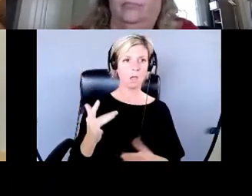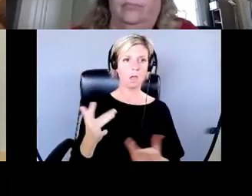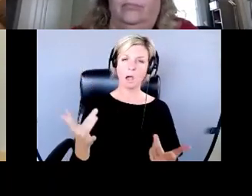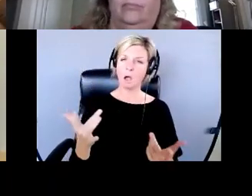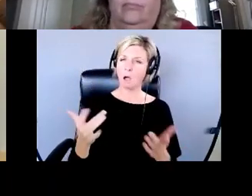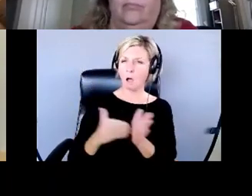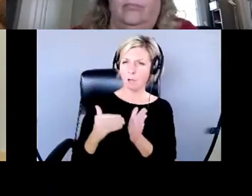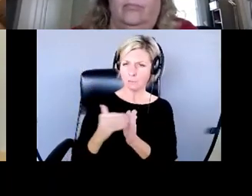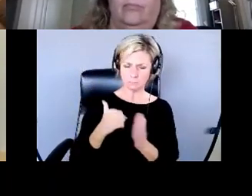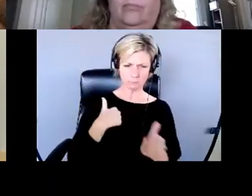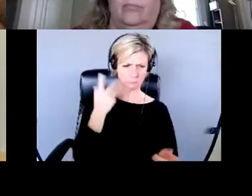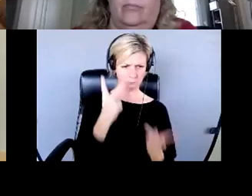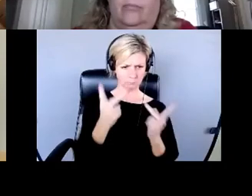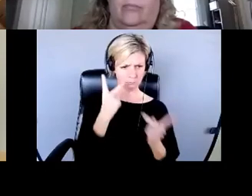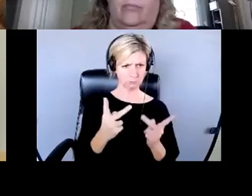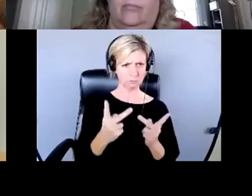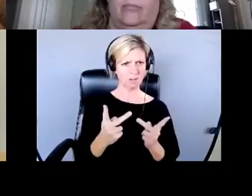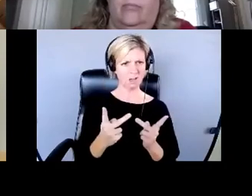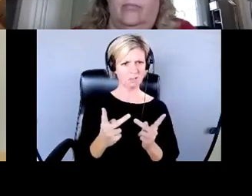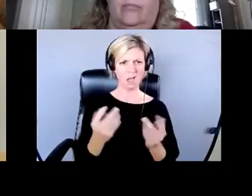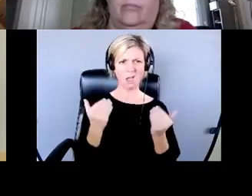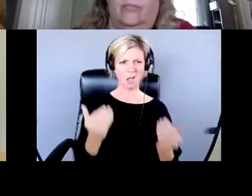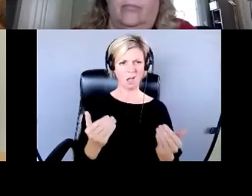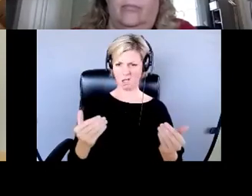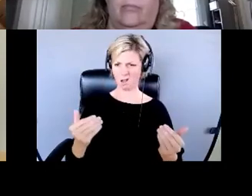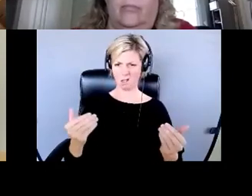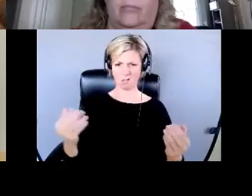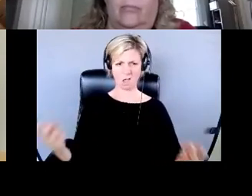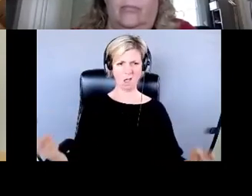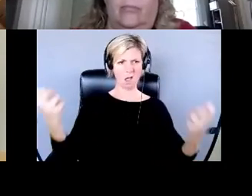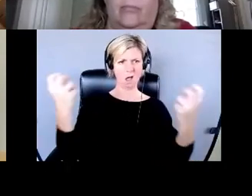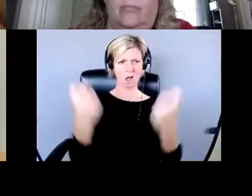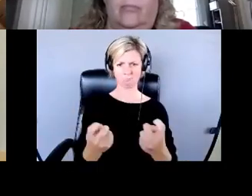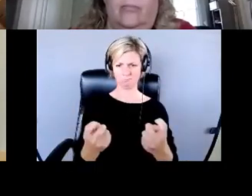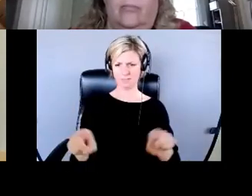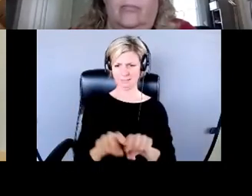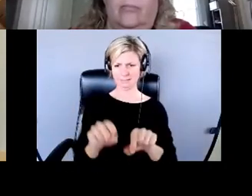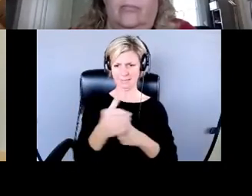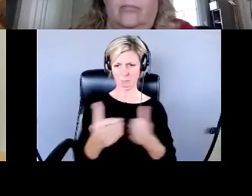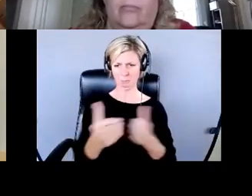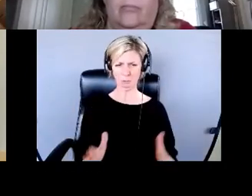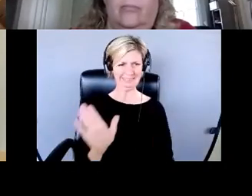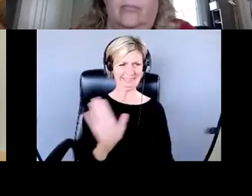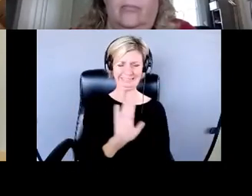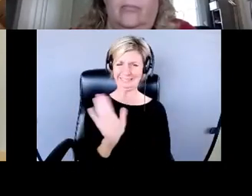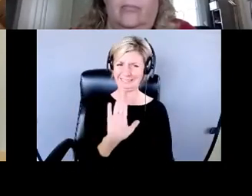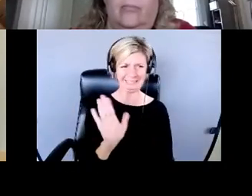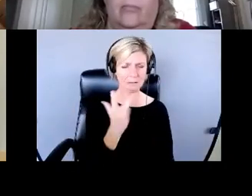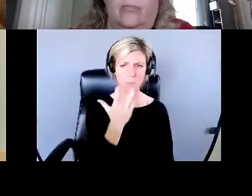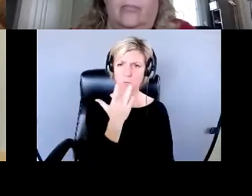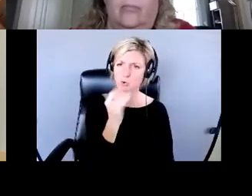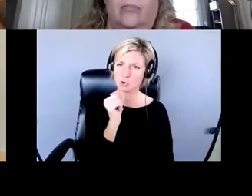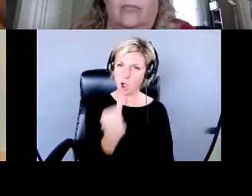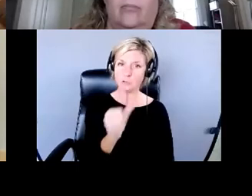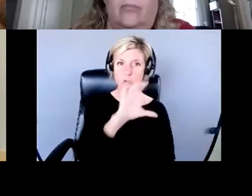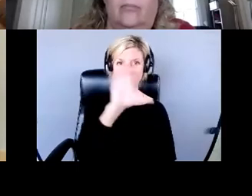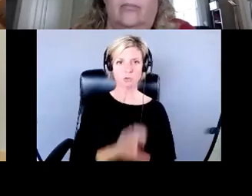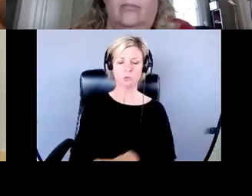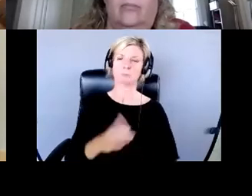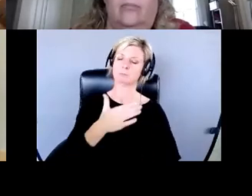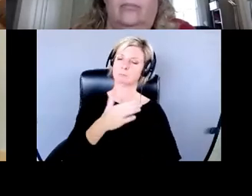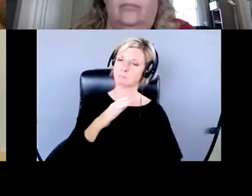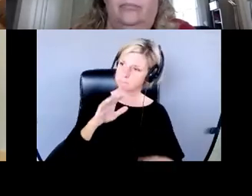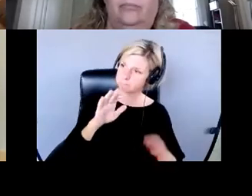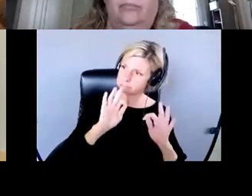same room before there's real preparation for that kind of meeting. Zoom provides a distance and it